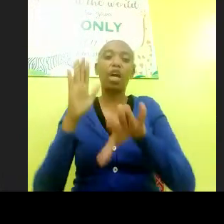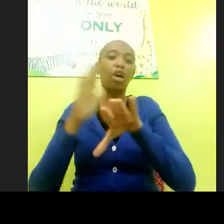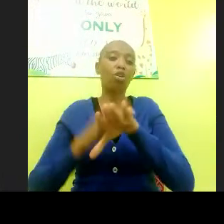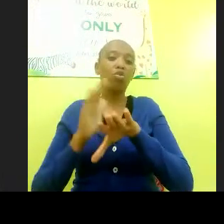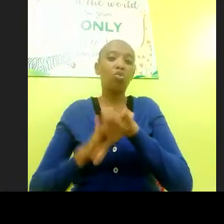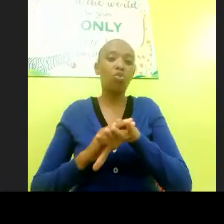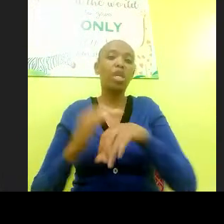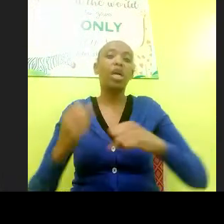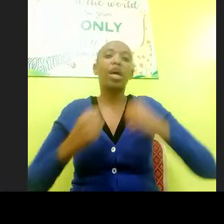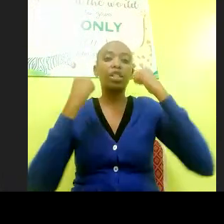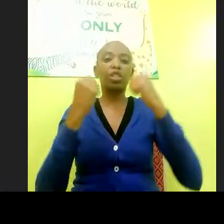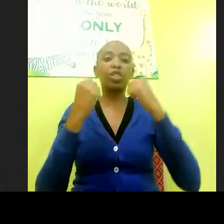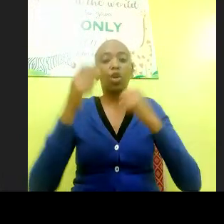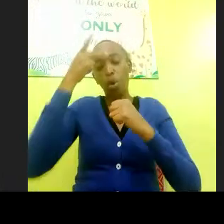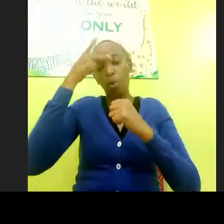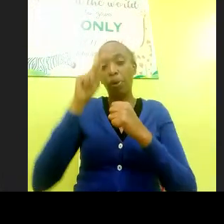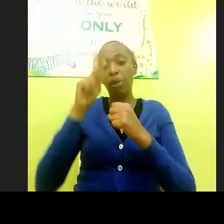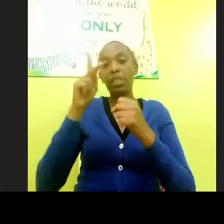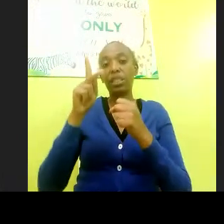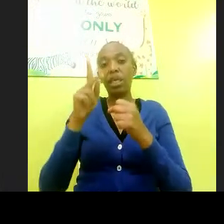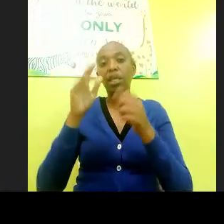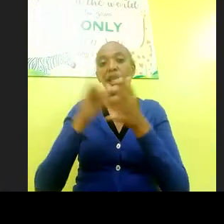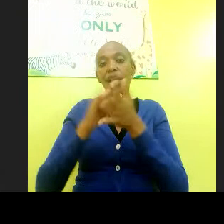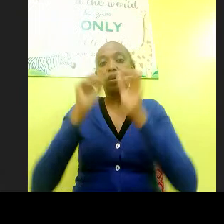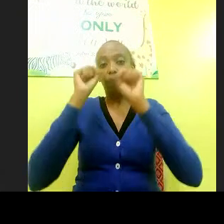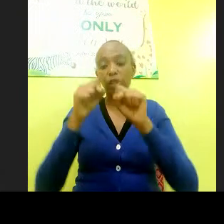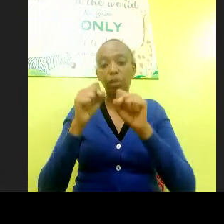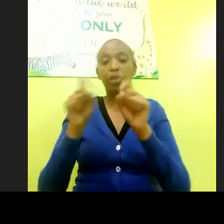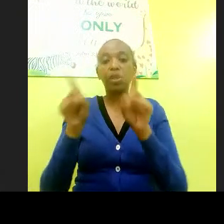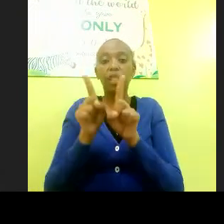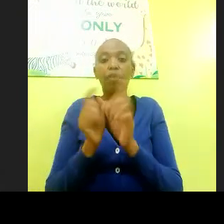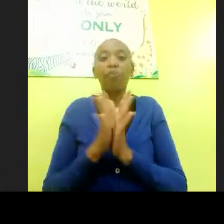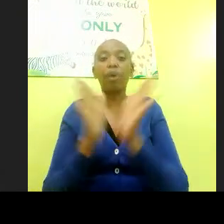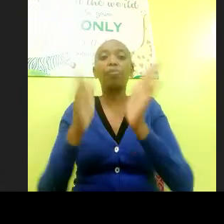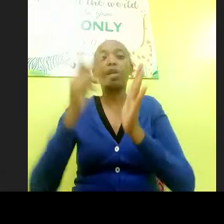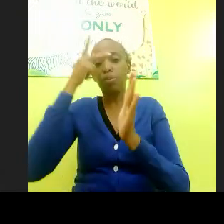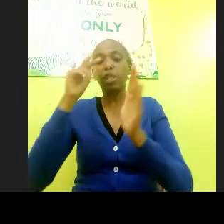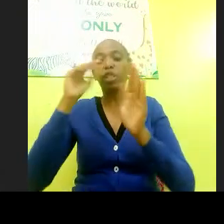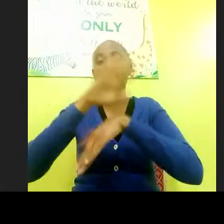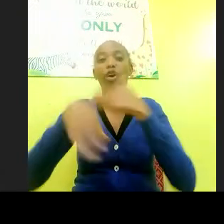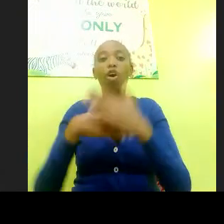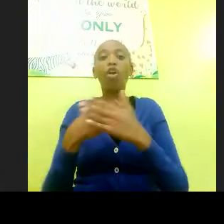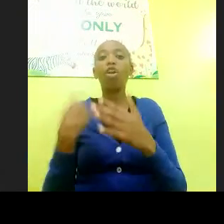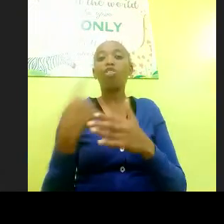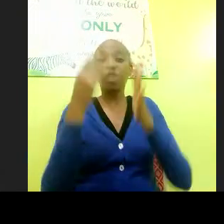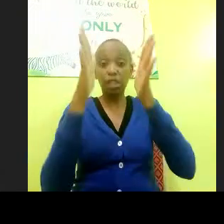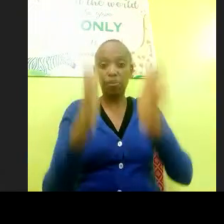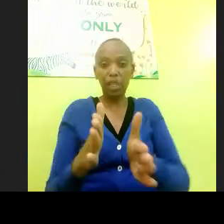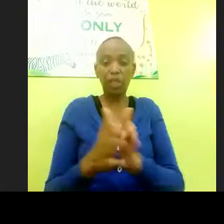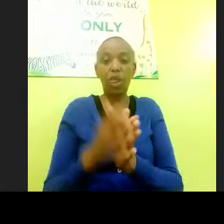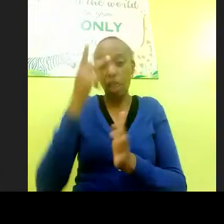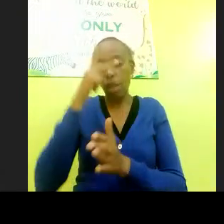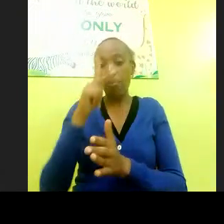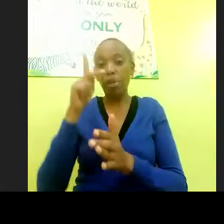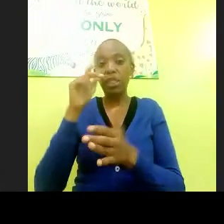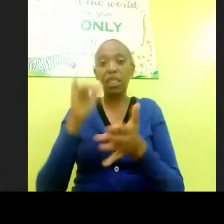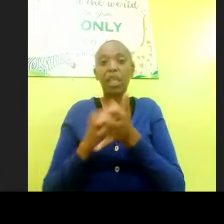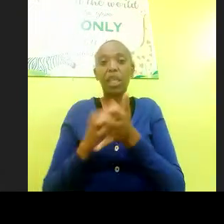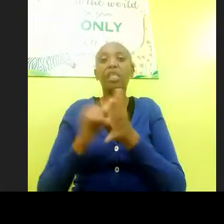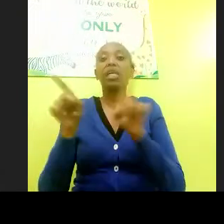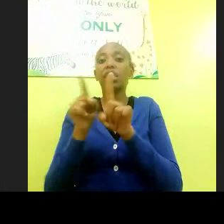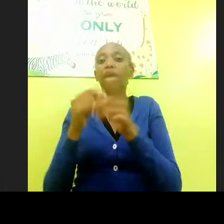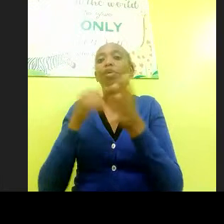stronger policy decisions, right? To deliver public policies for all, for everybody, policies that work also for women.